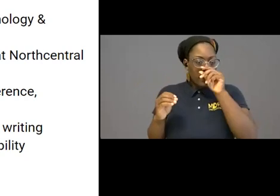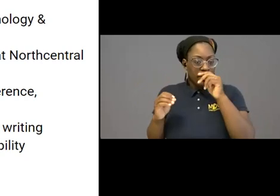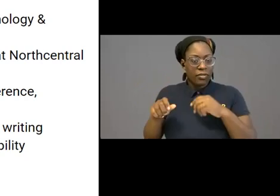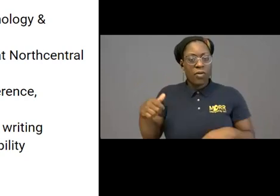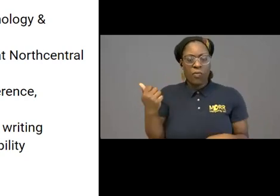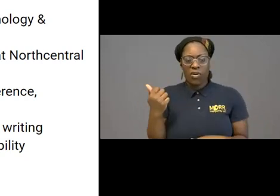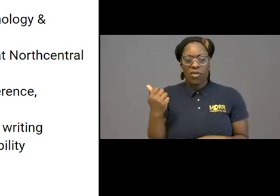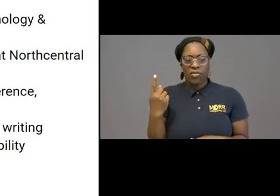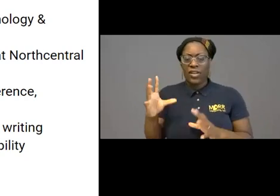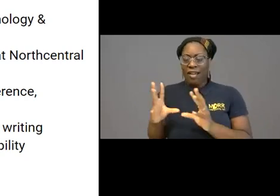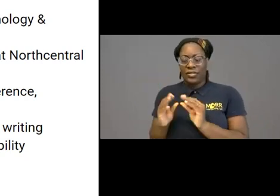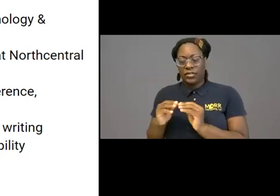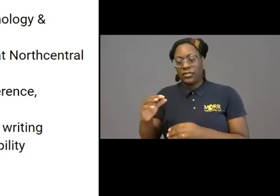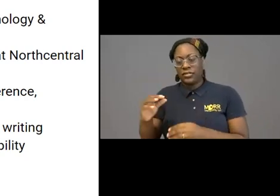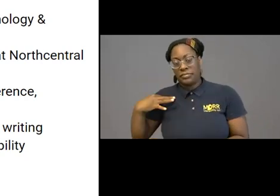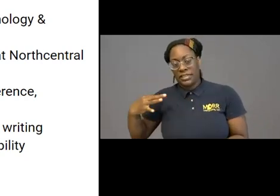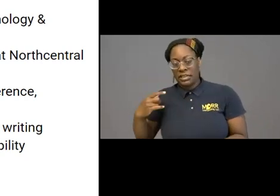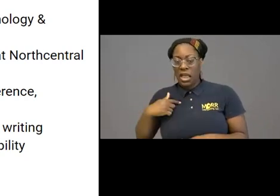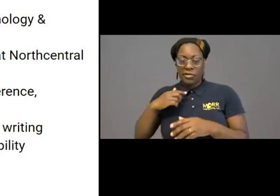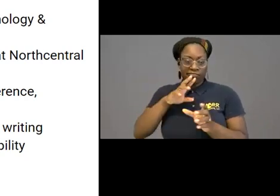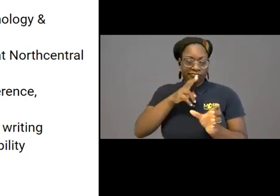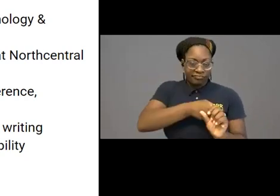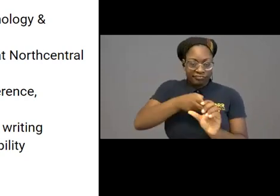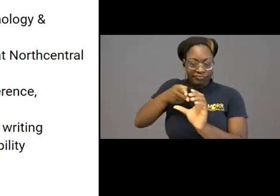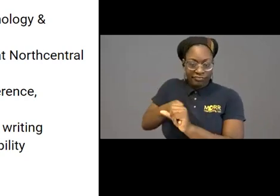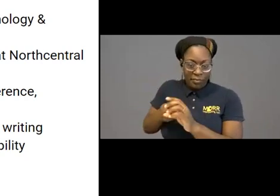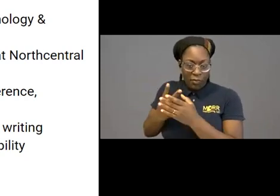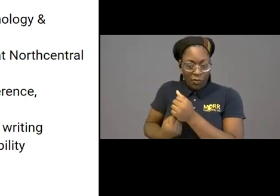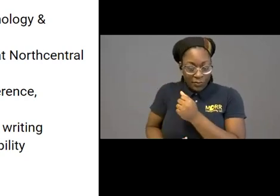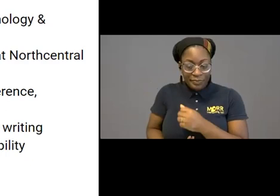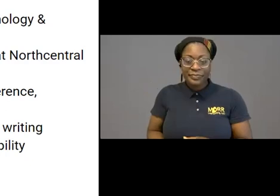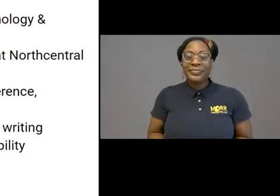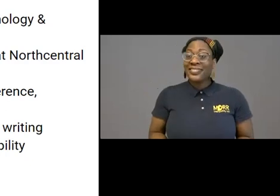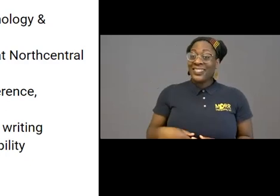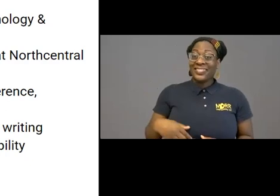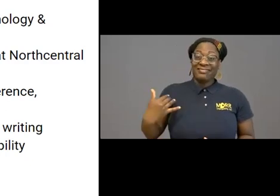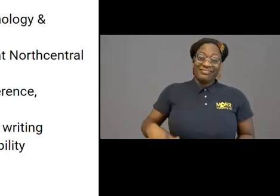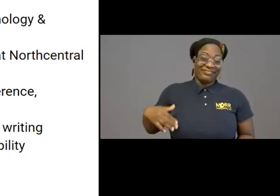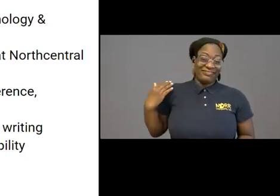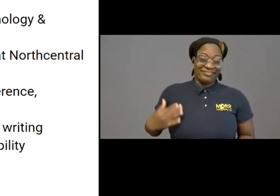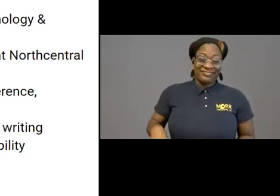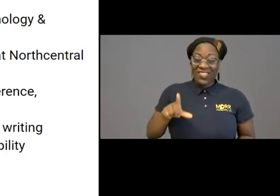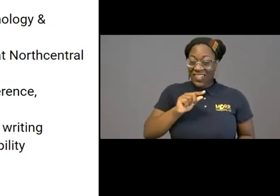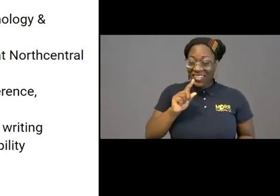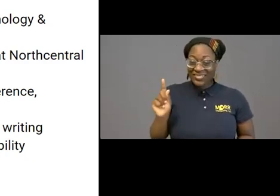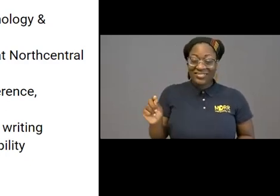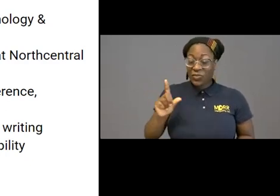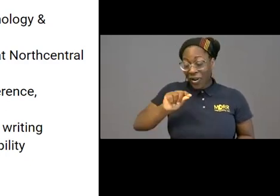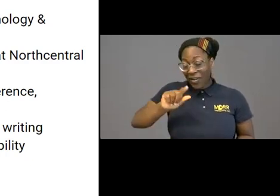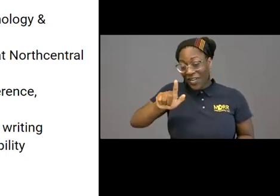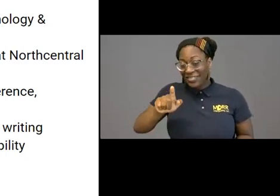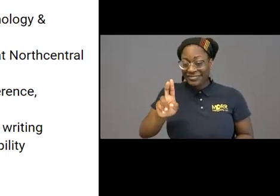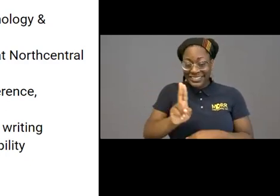Cynthia. It has been a very busy year for me, as you can imagine. So I am really just looking forward to having some